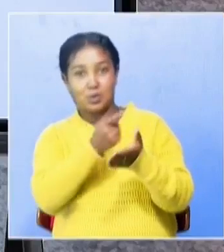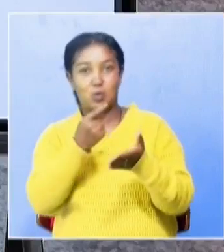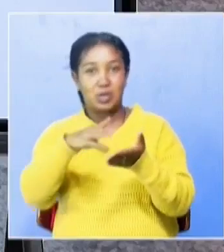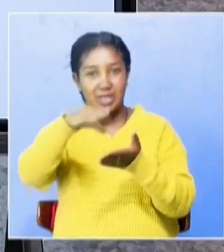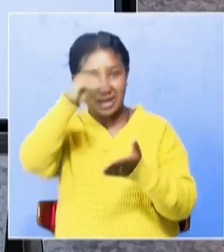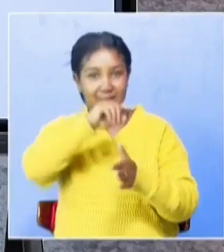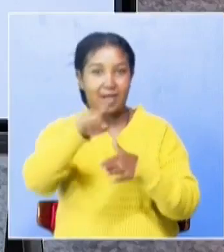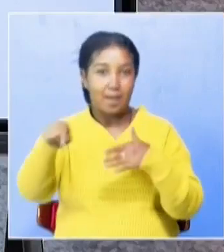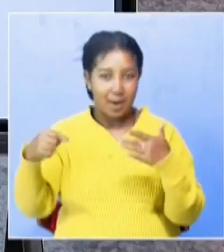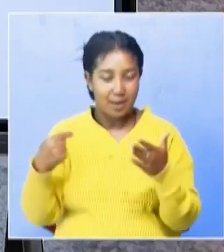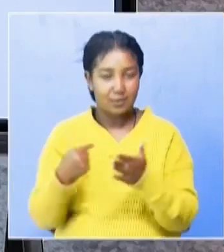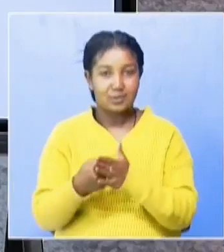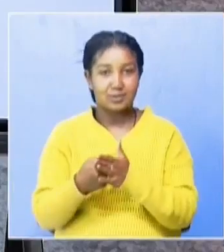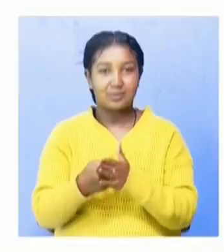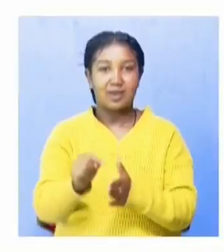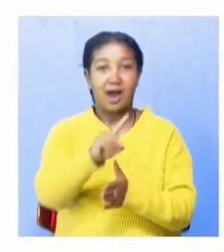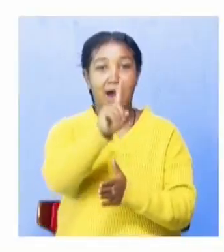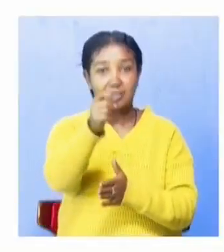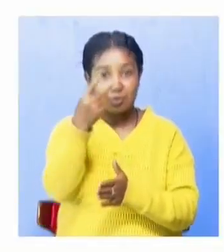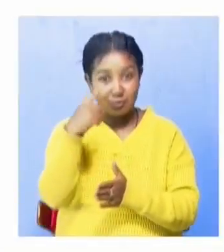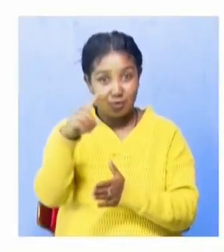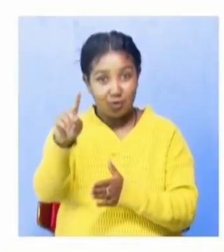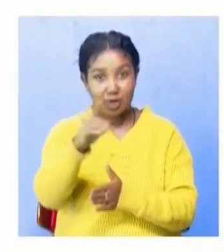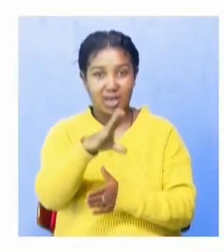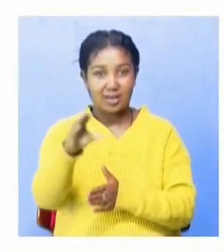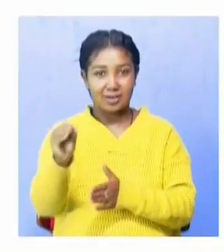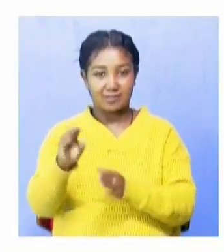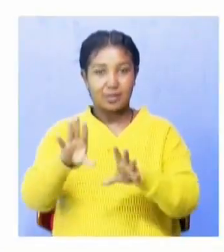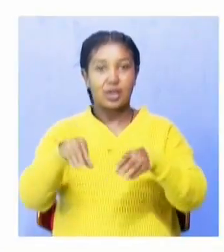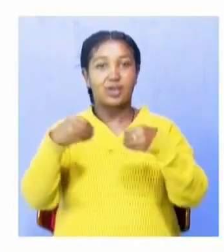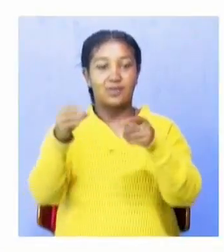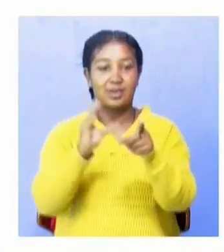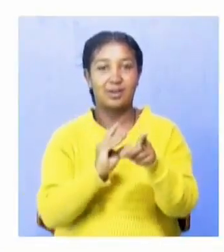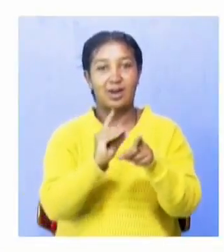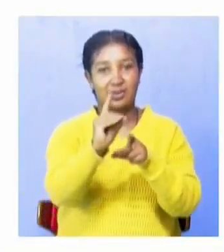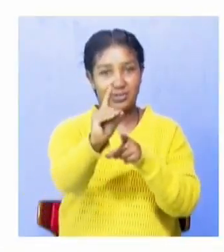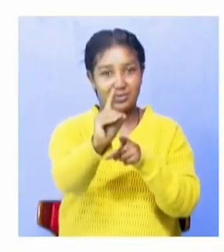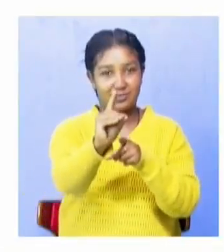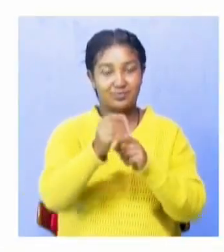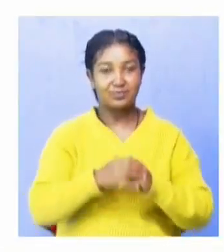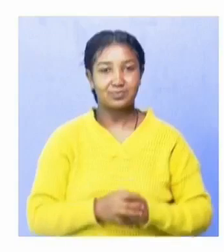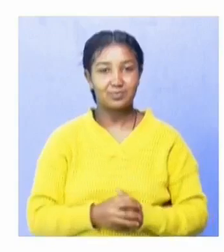talked about asking for and giving direction.